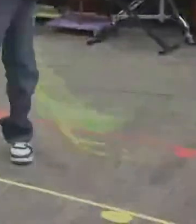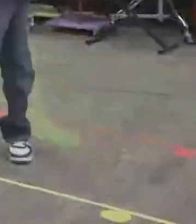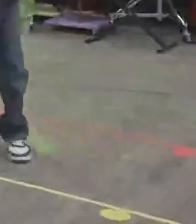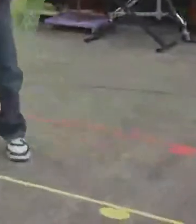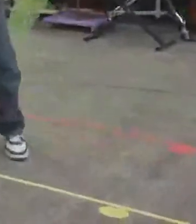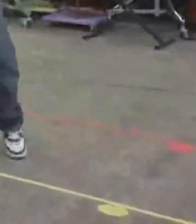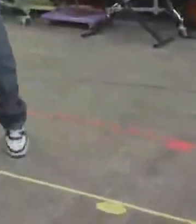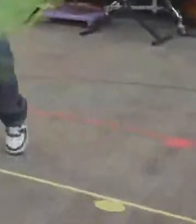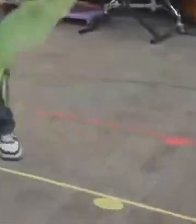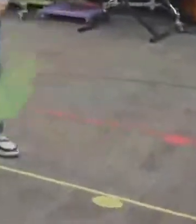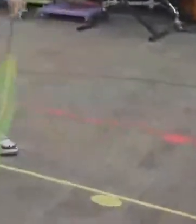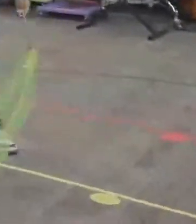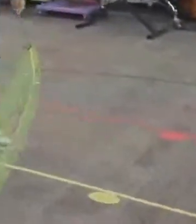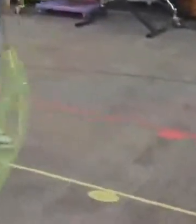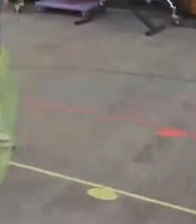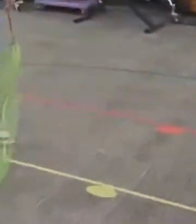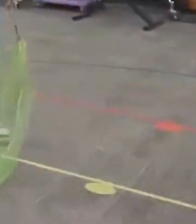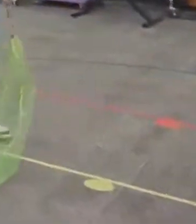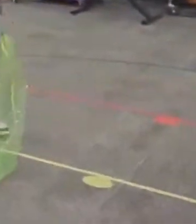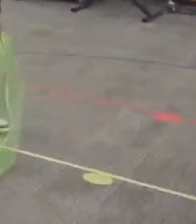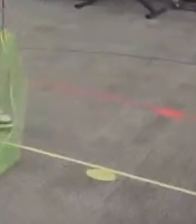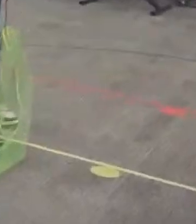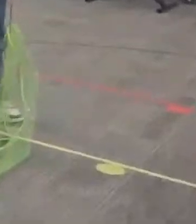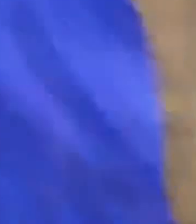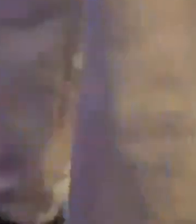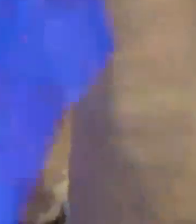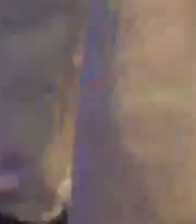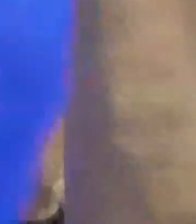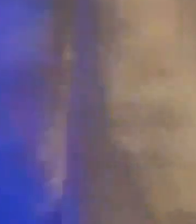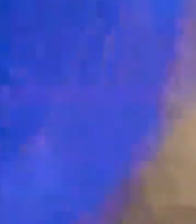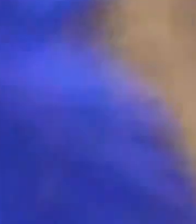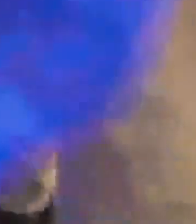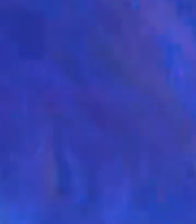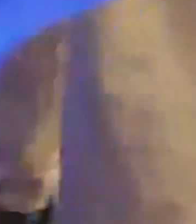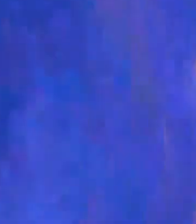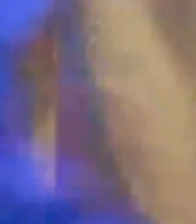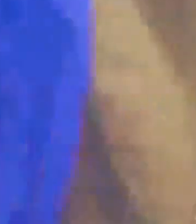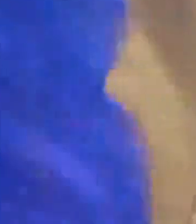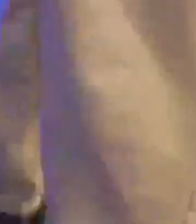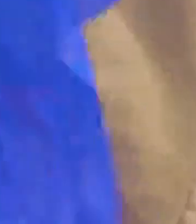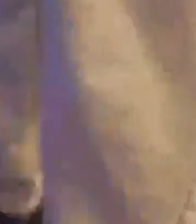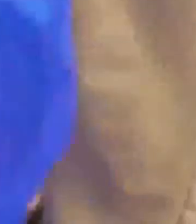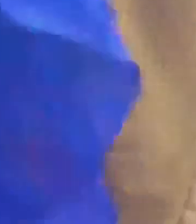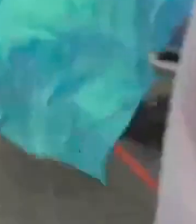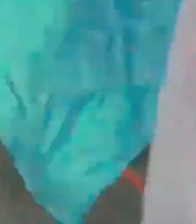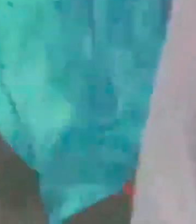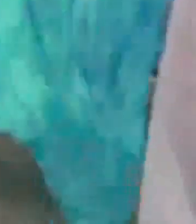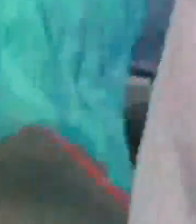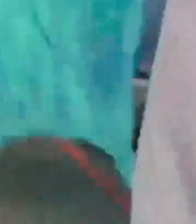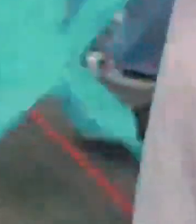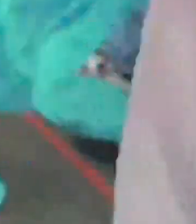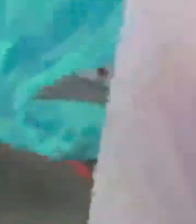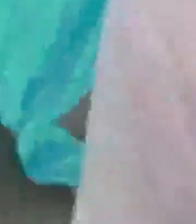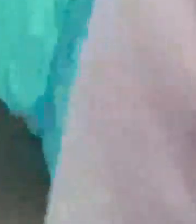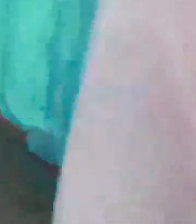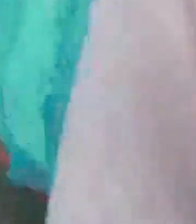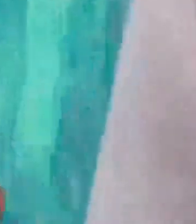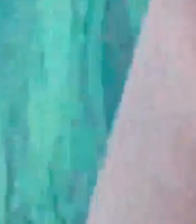together as part of an ensemble when they play or sing or act together. And how is that going to help them when they're